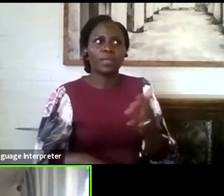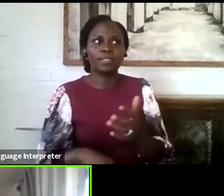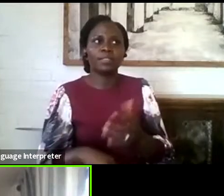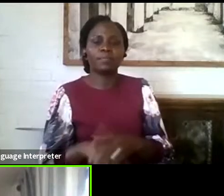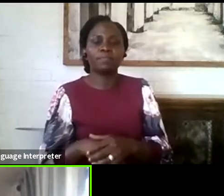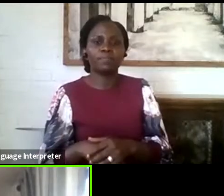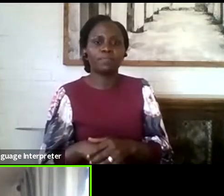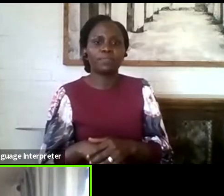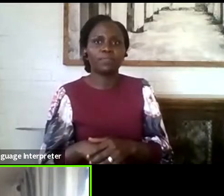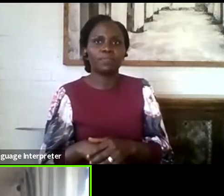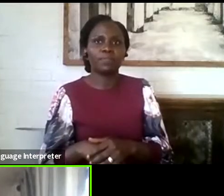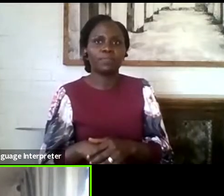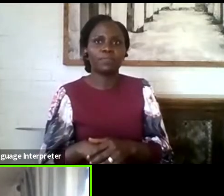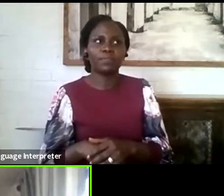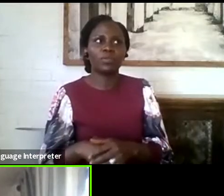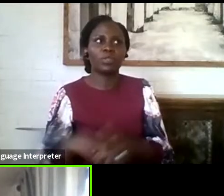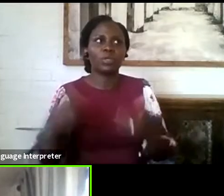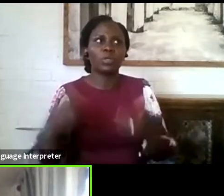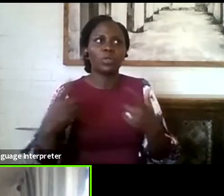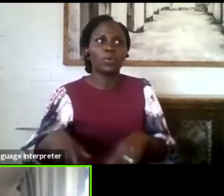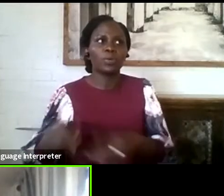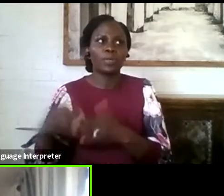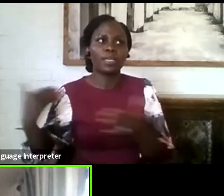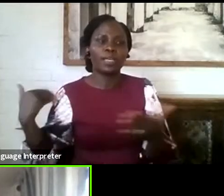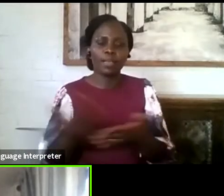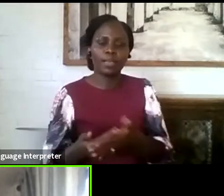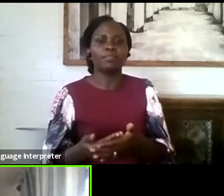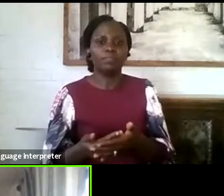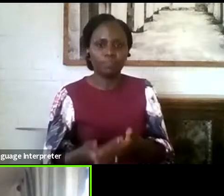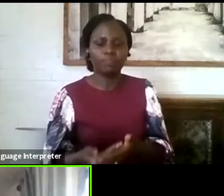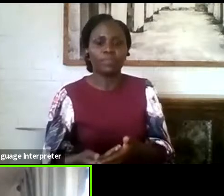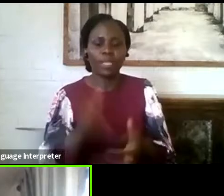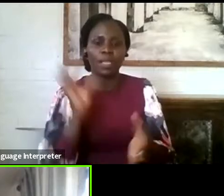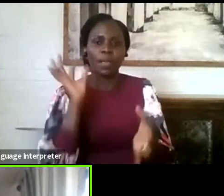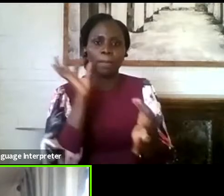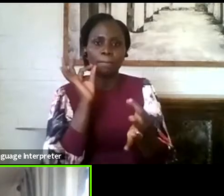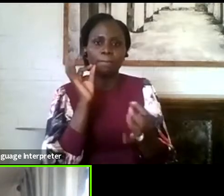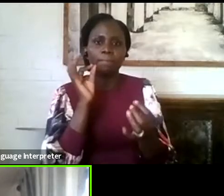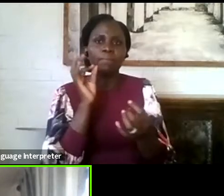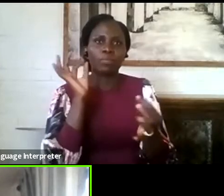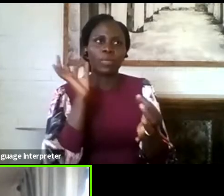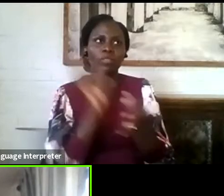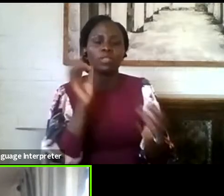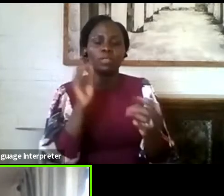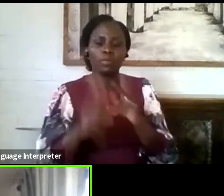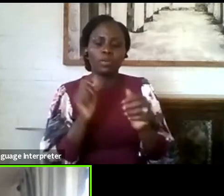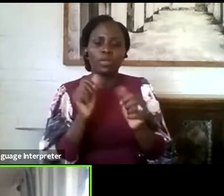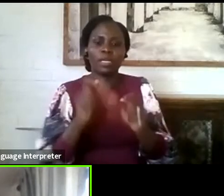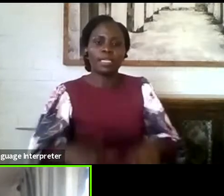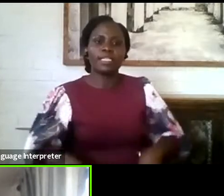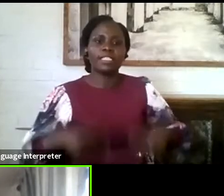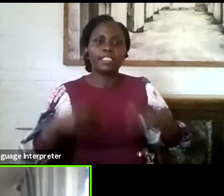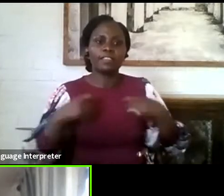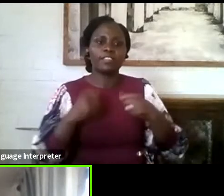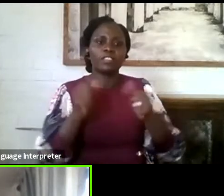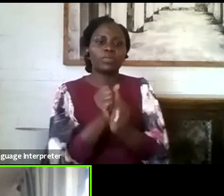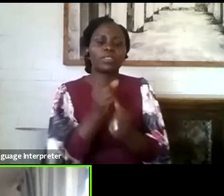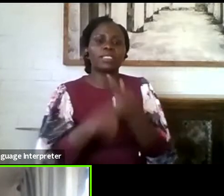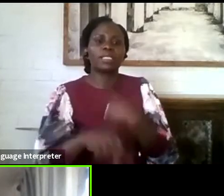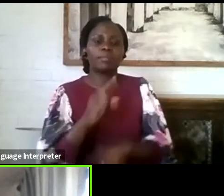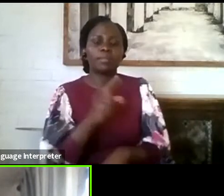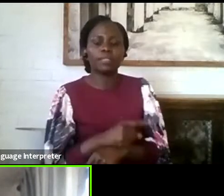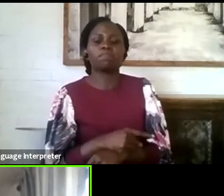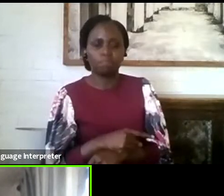we had a particular session that had a lot of people living with disabilities, and the management, the